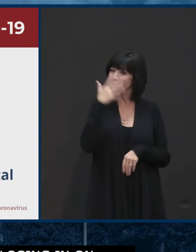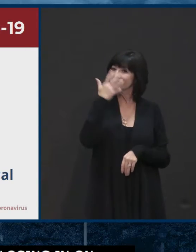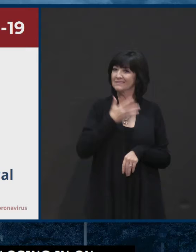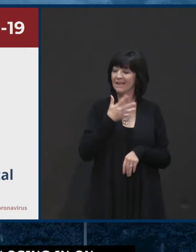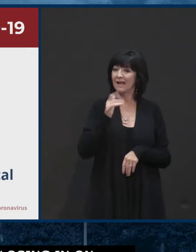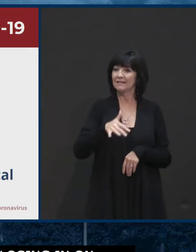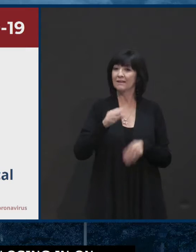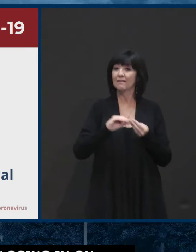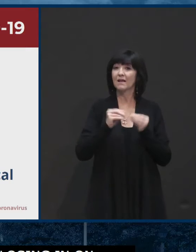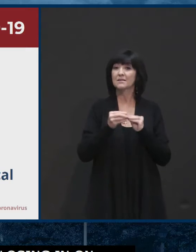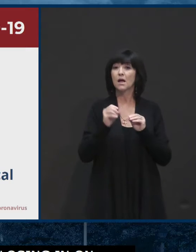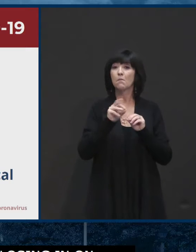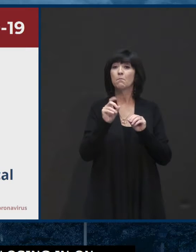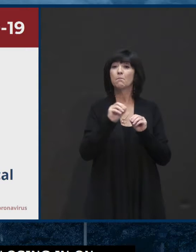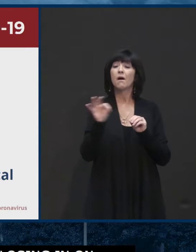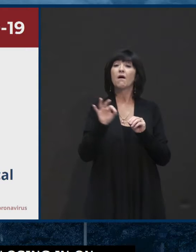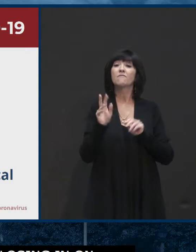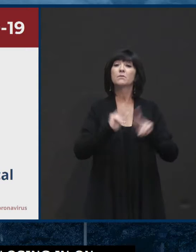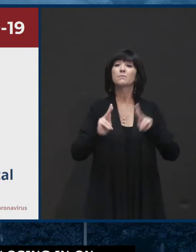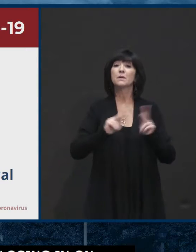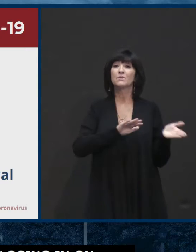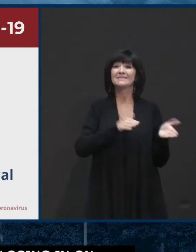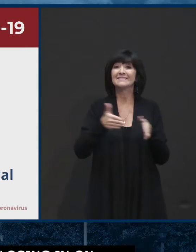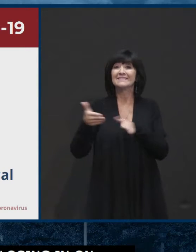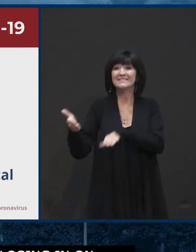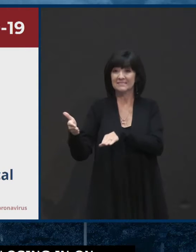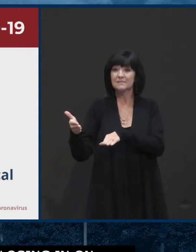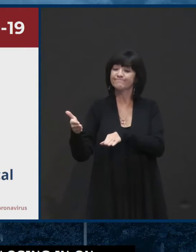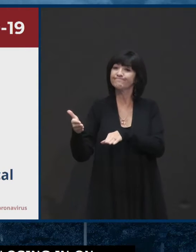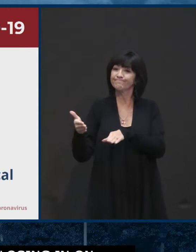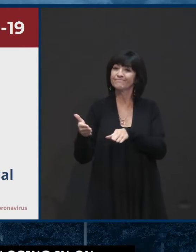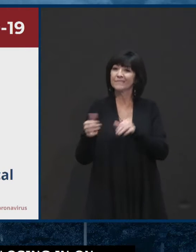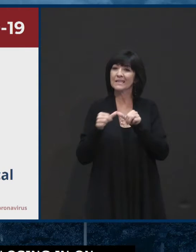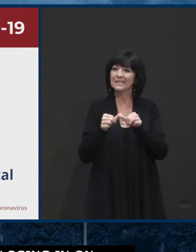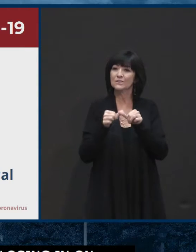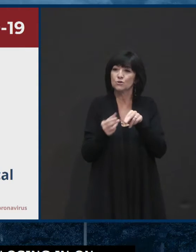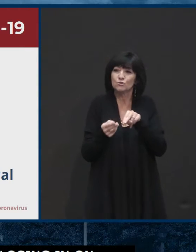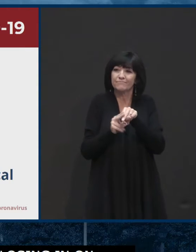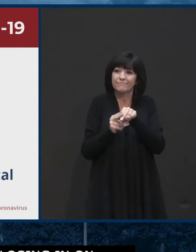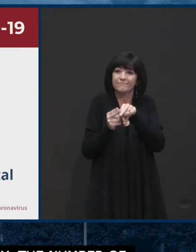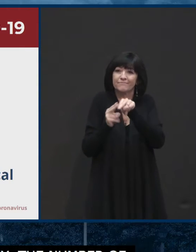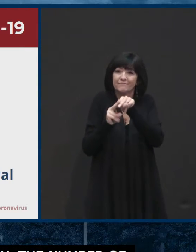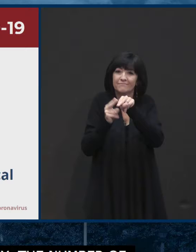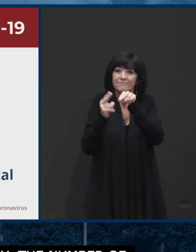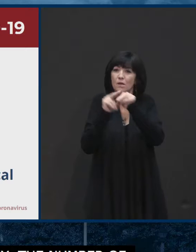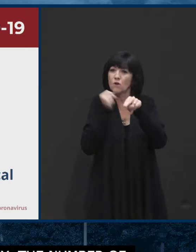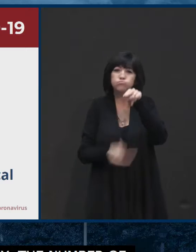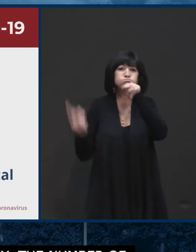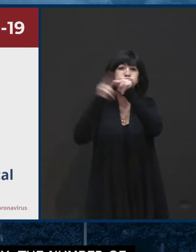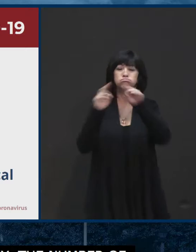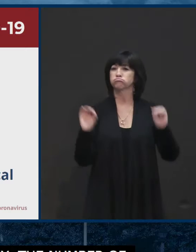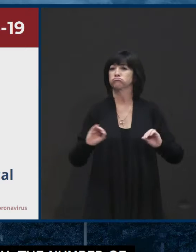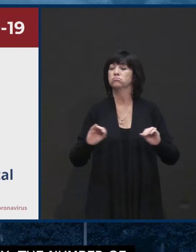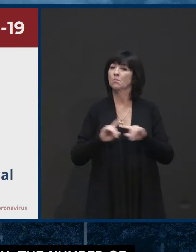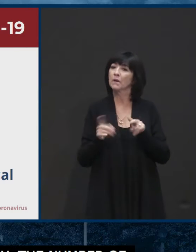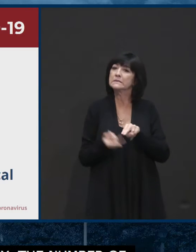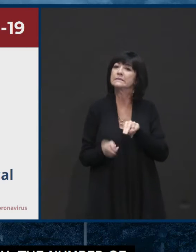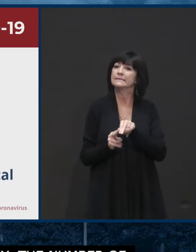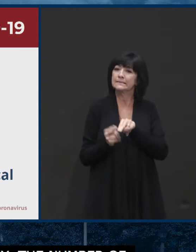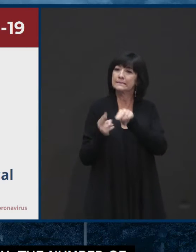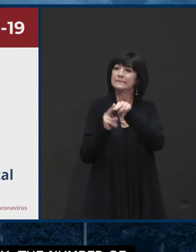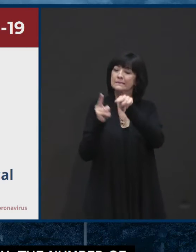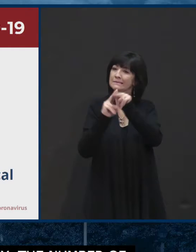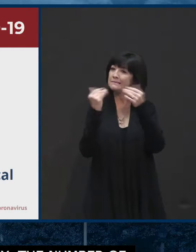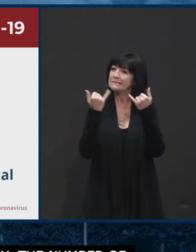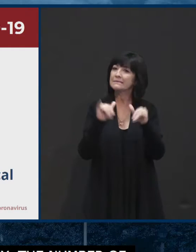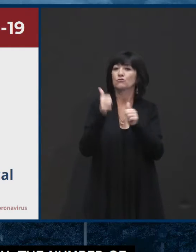at 686, each one a precious life. We've been focusing on the hospitalization number the last couple weeks, and that